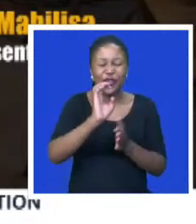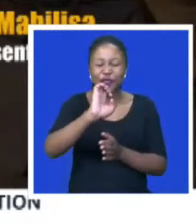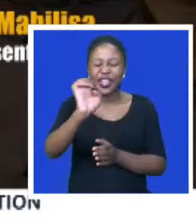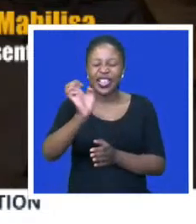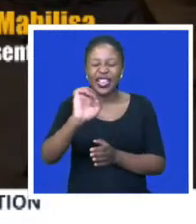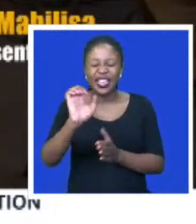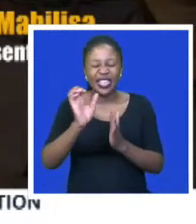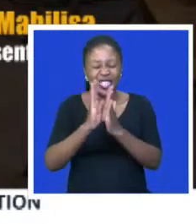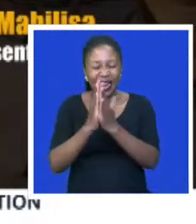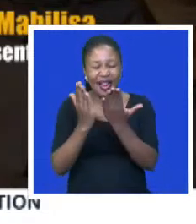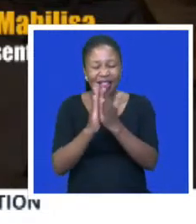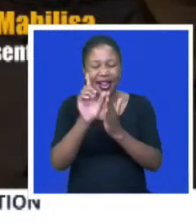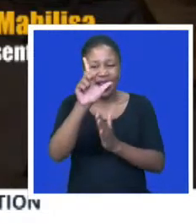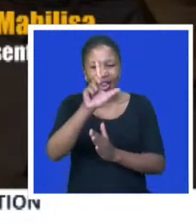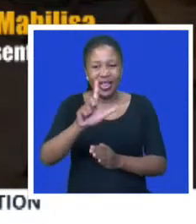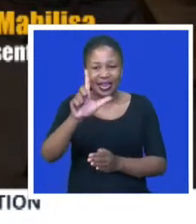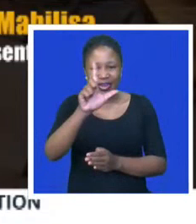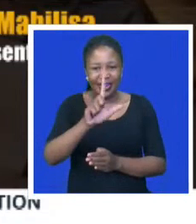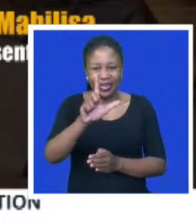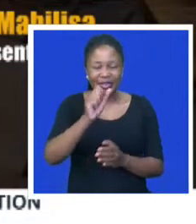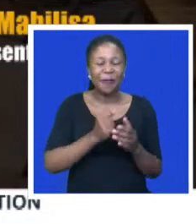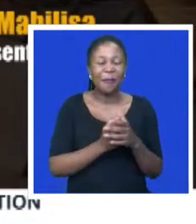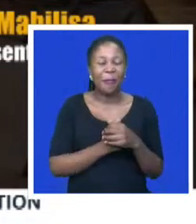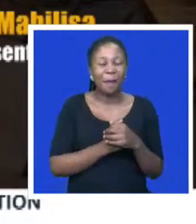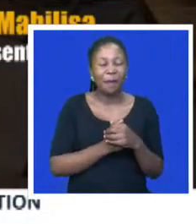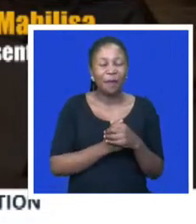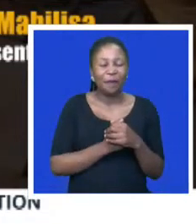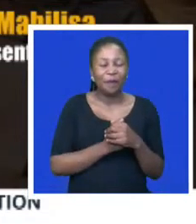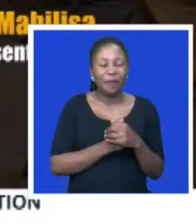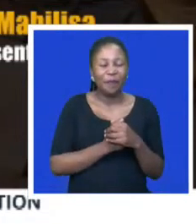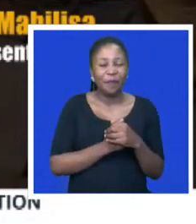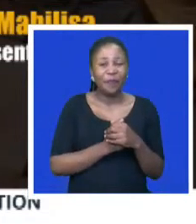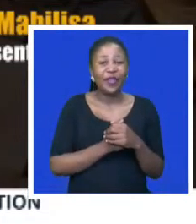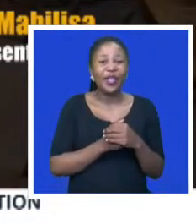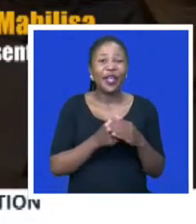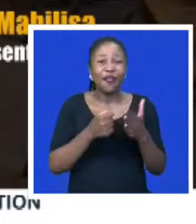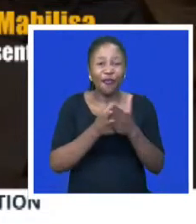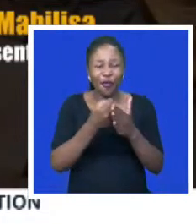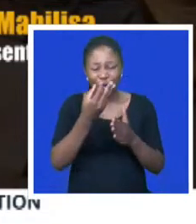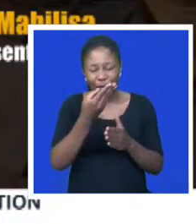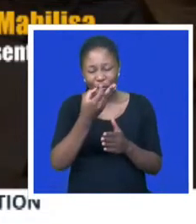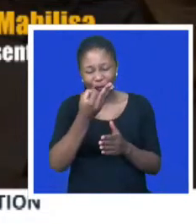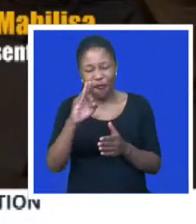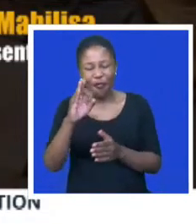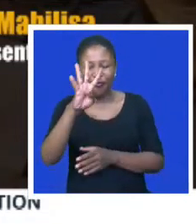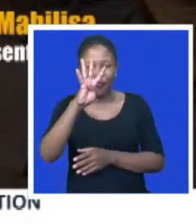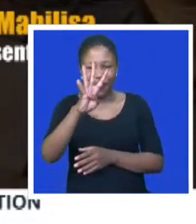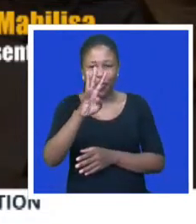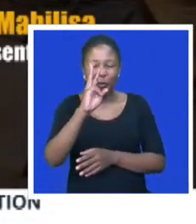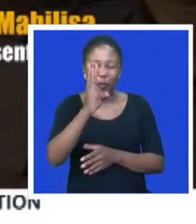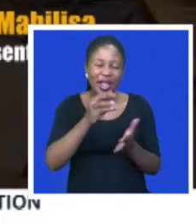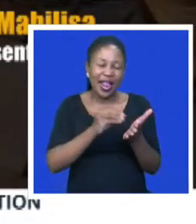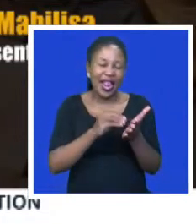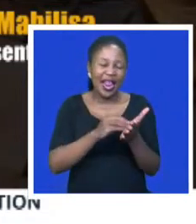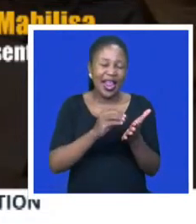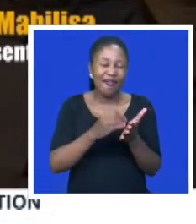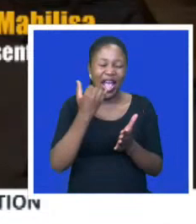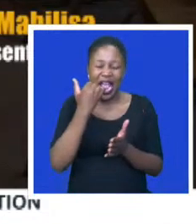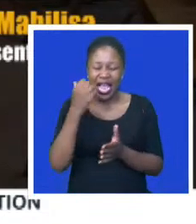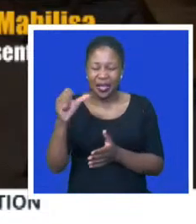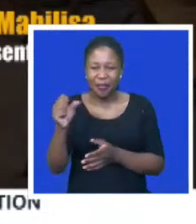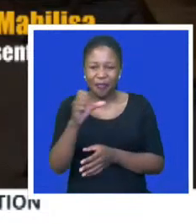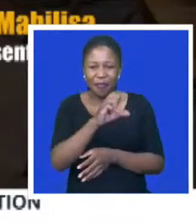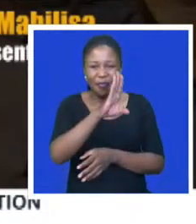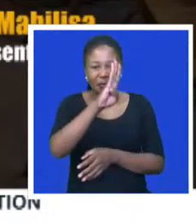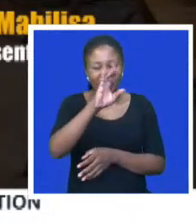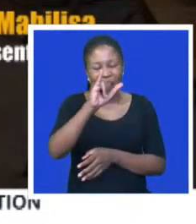2s. From 4 p.m. until 4:30 p.m. we have biology for the form 4s.